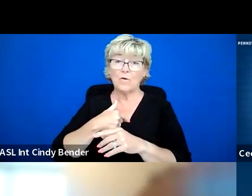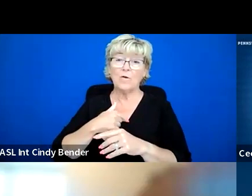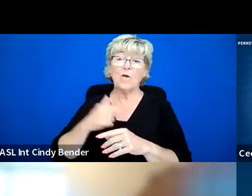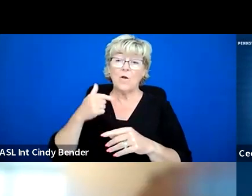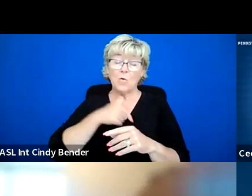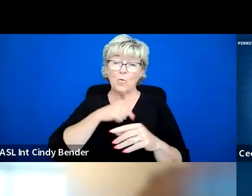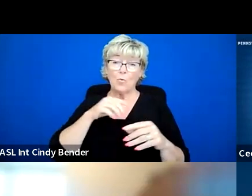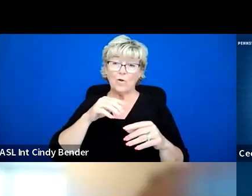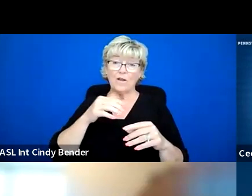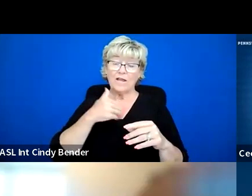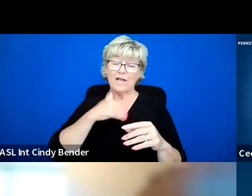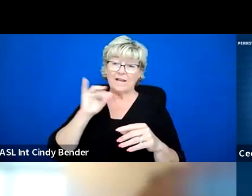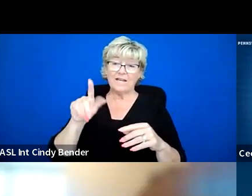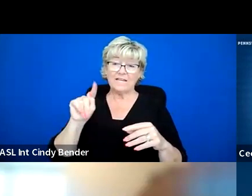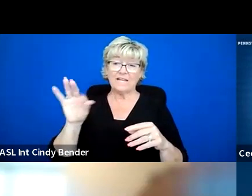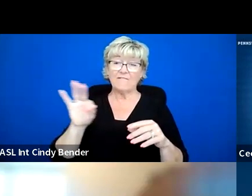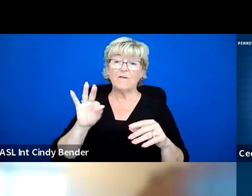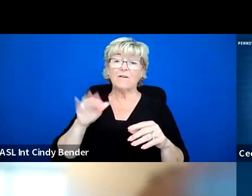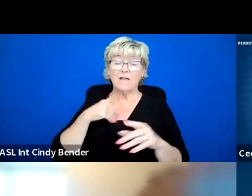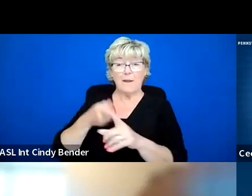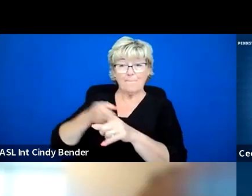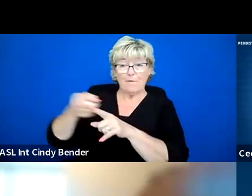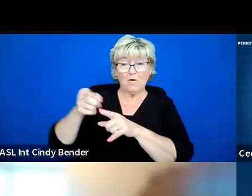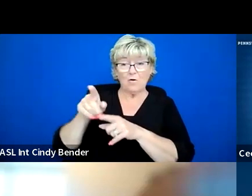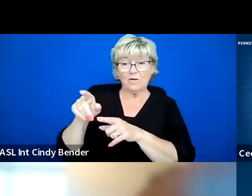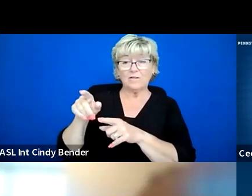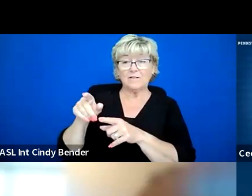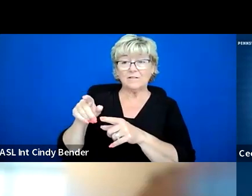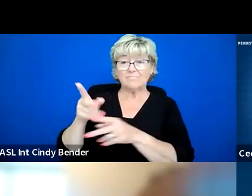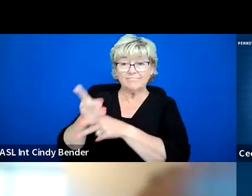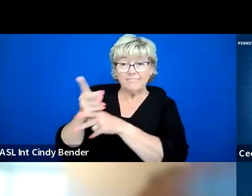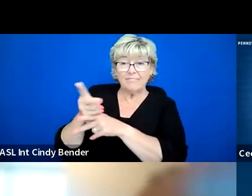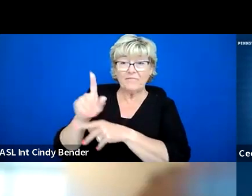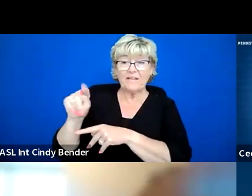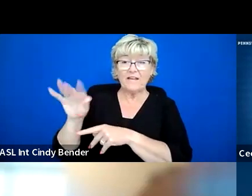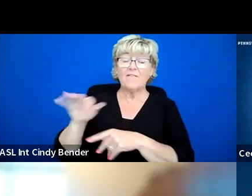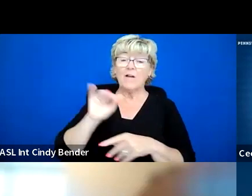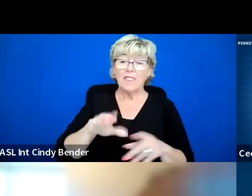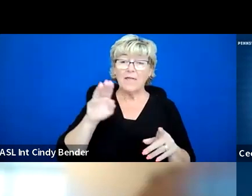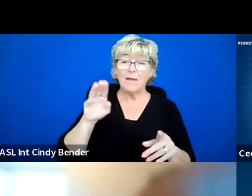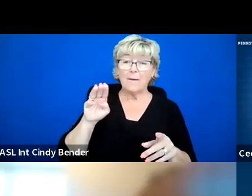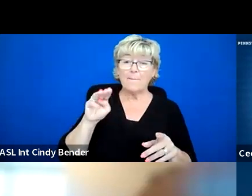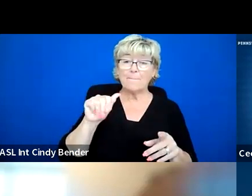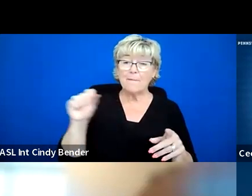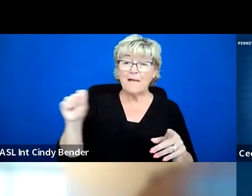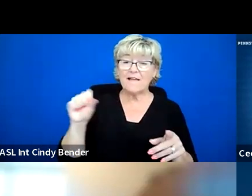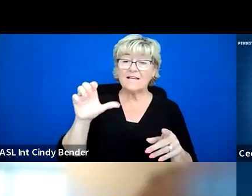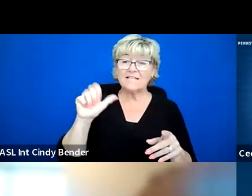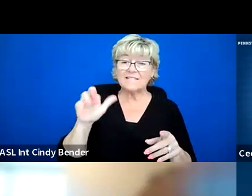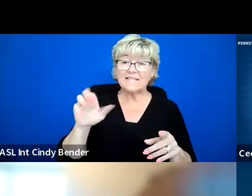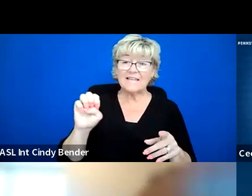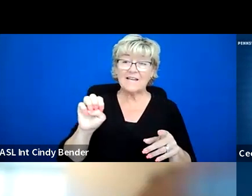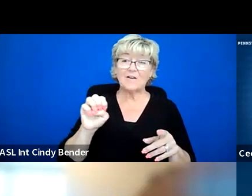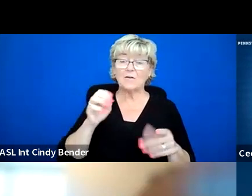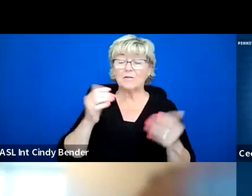force a priority populations task force. What we found was the mass care task force meetings ended up being